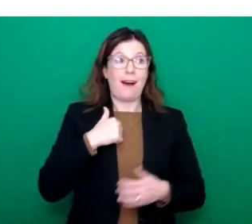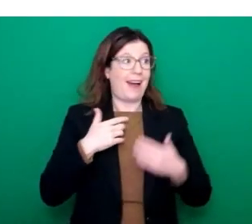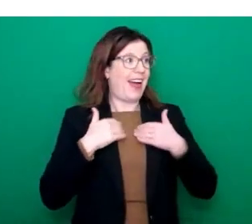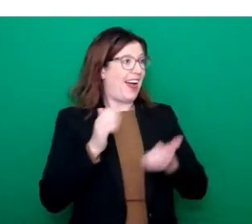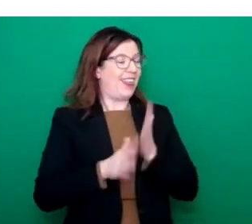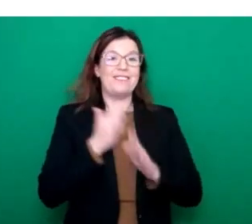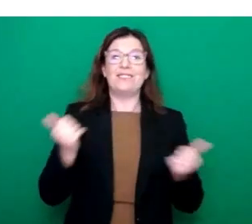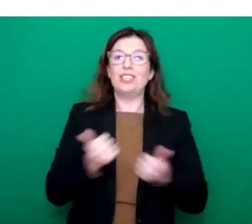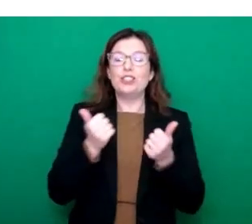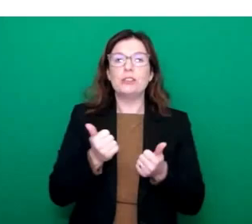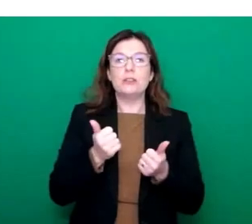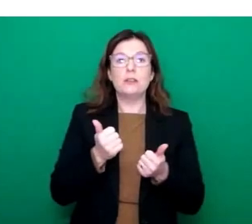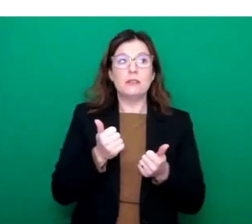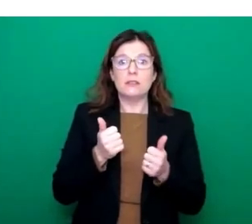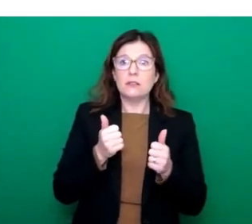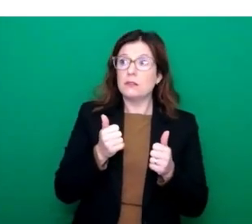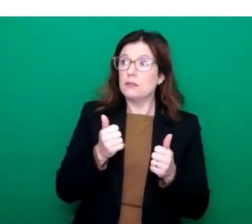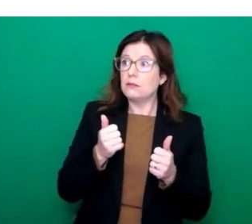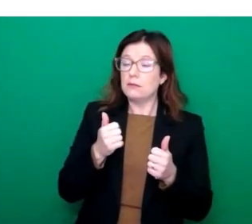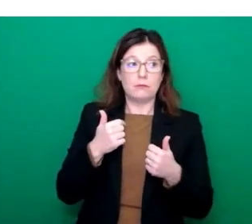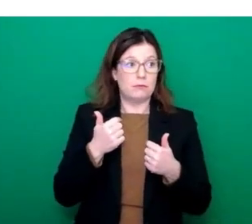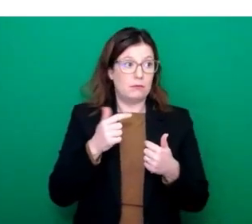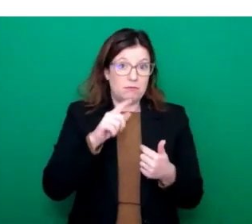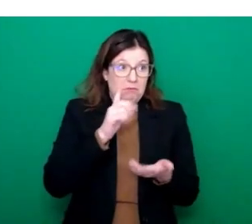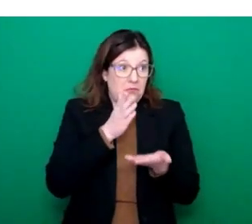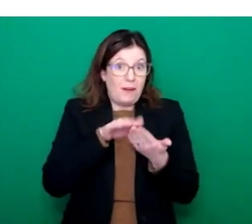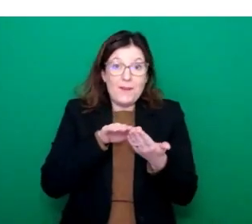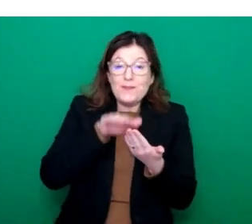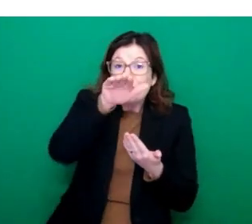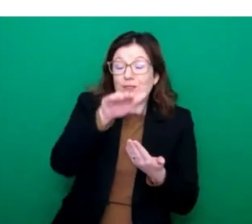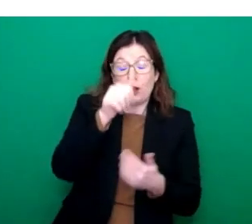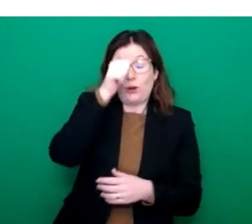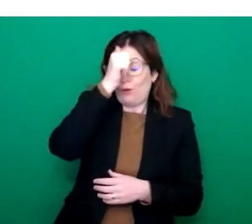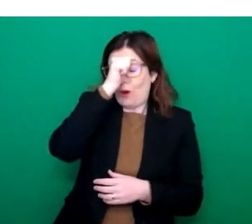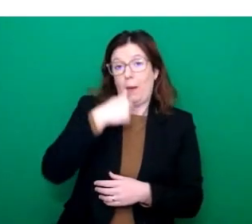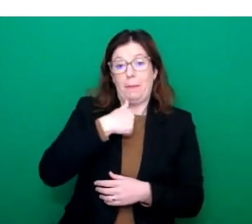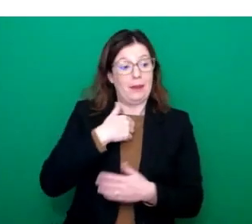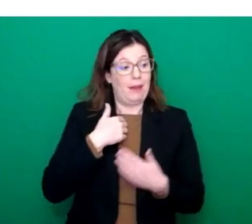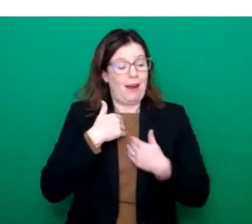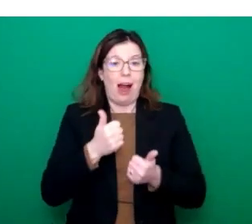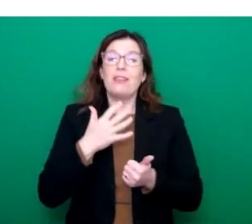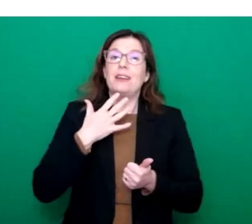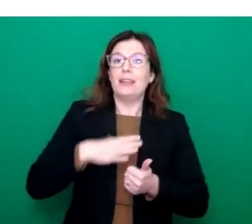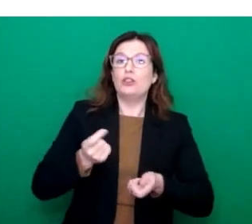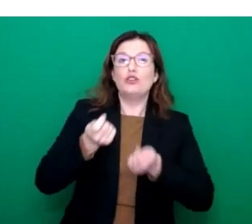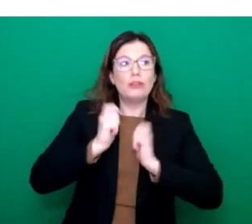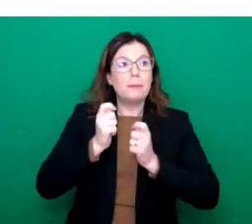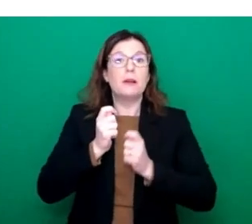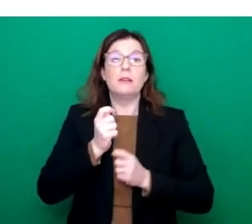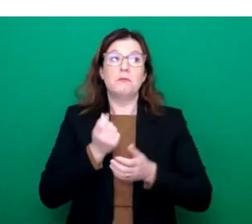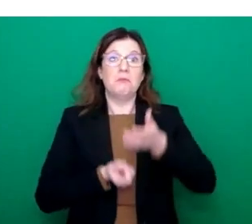isn't for so many people. As the years go by, I will need more treatment, and emergencies